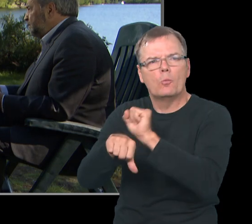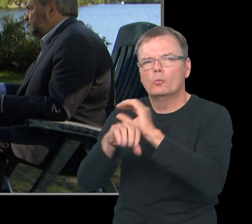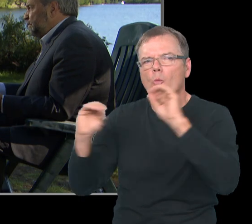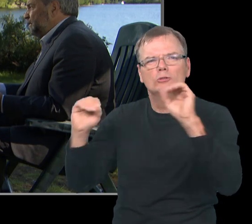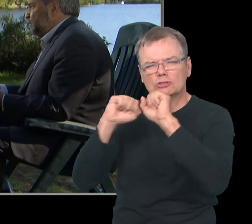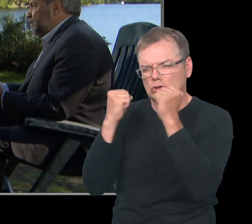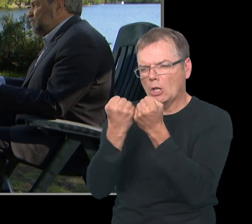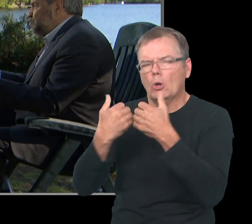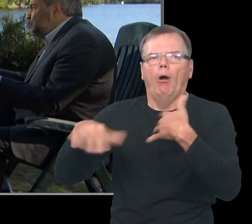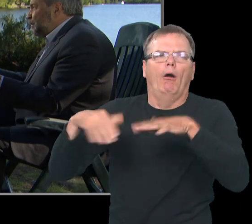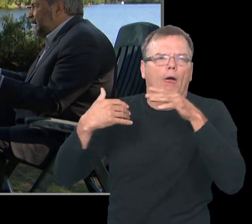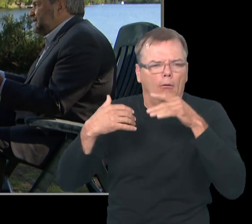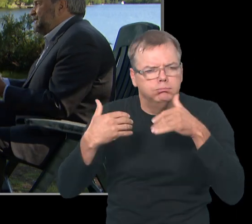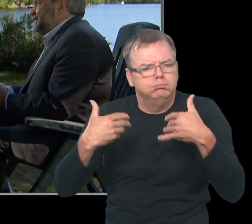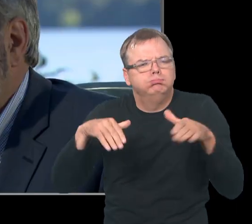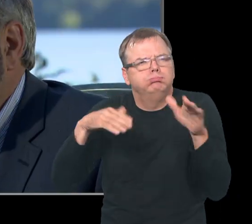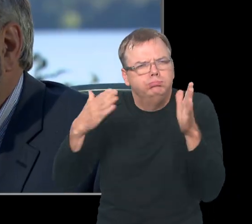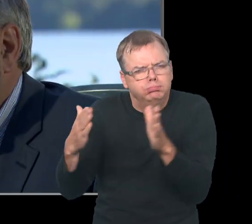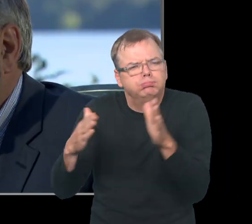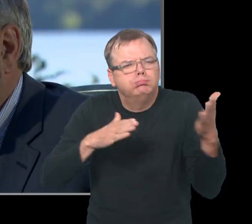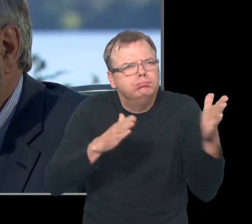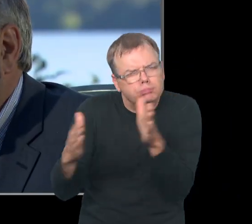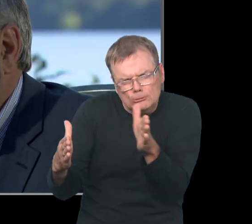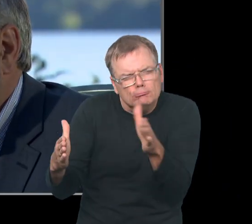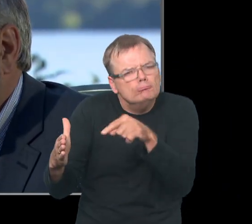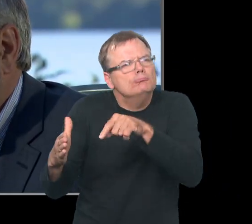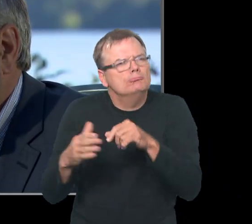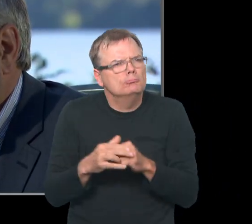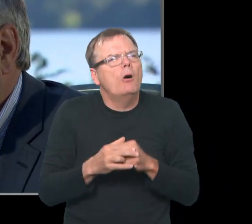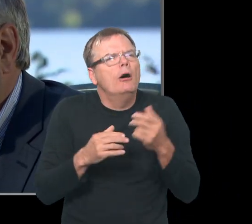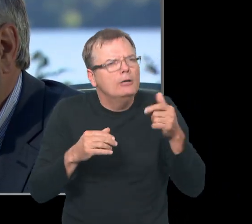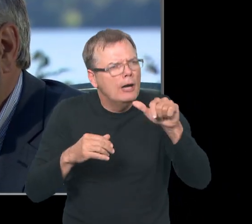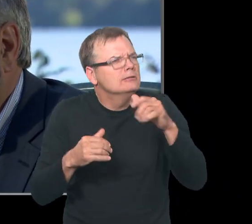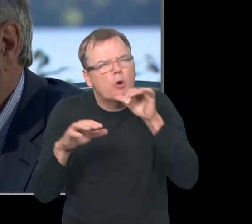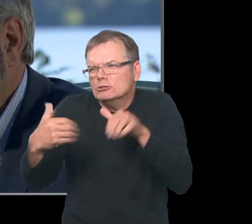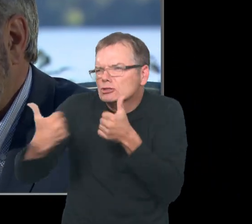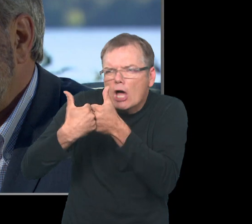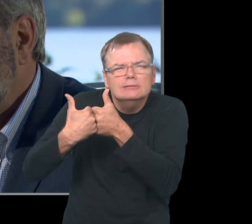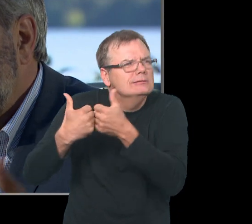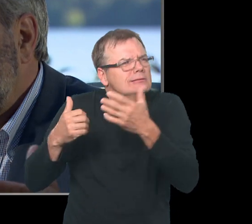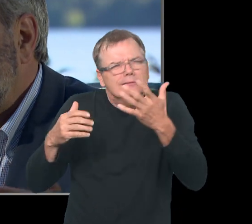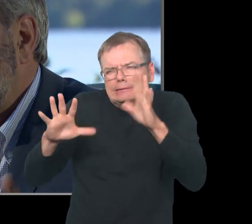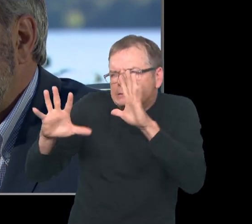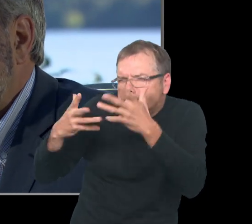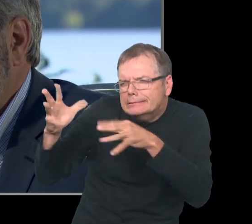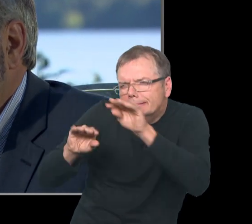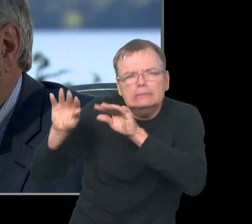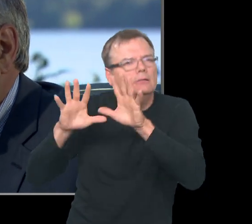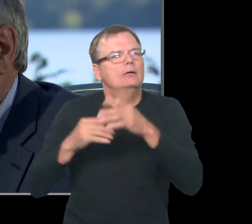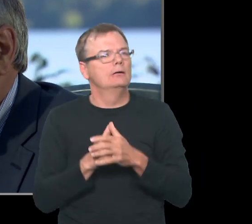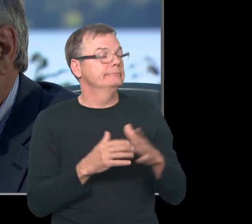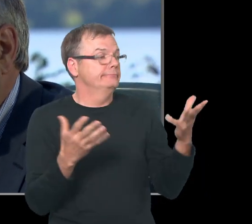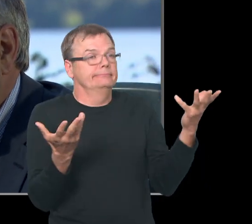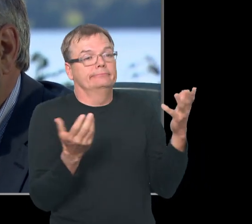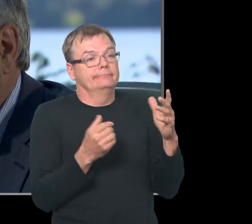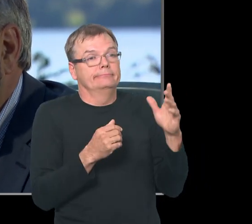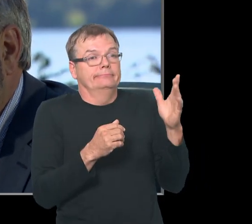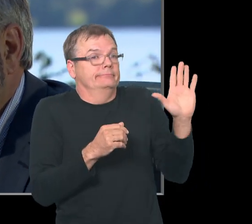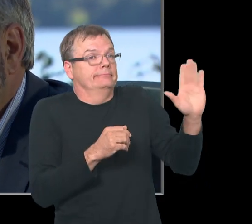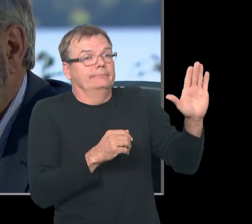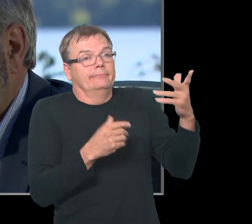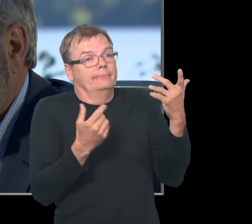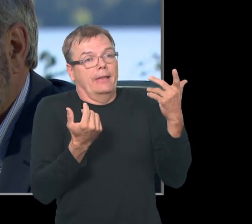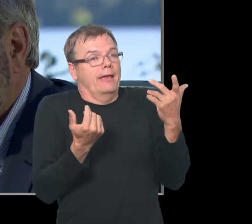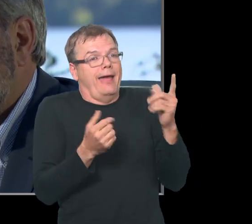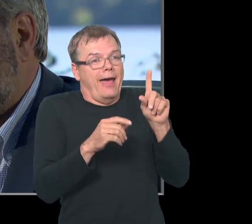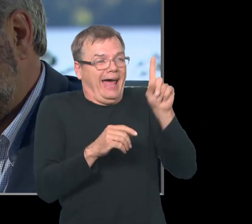now. Yeah. I mean, you can ask the Liberal leader about Liberal governments here and there. You can ask Mr. Harper about various Conservative